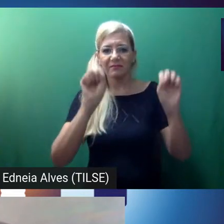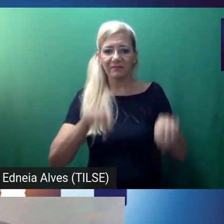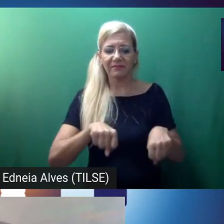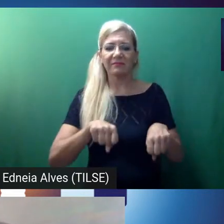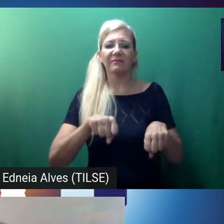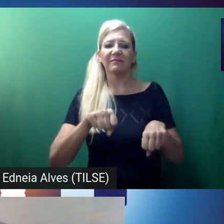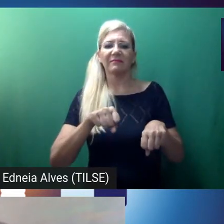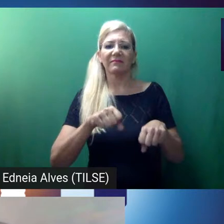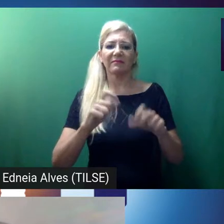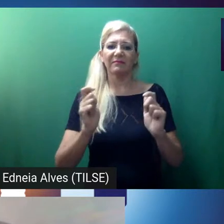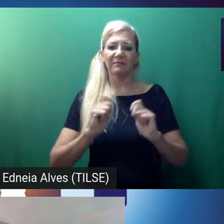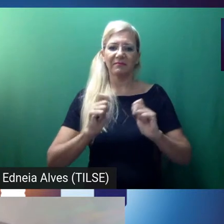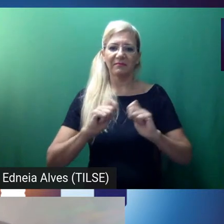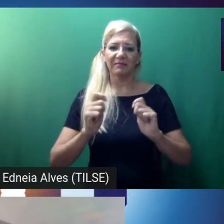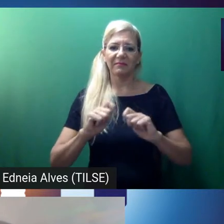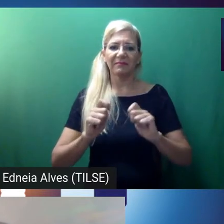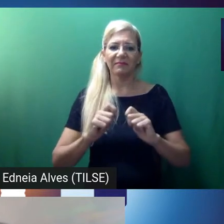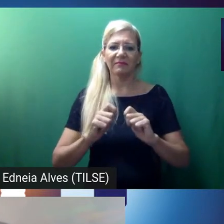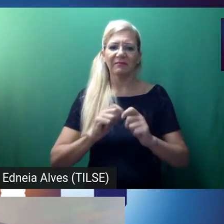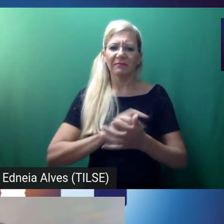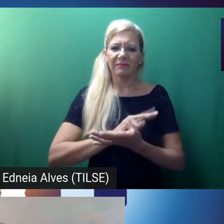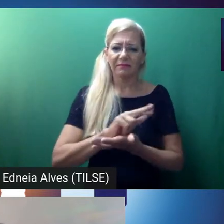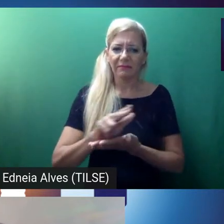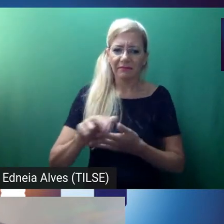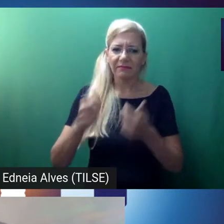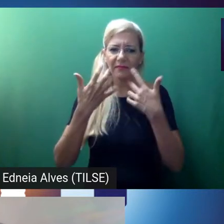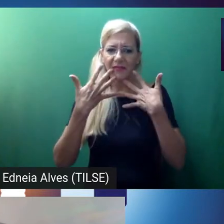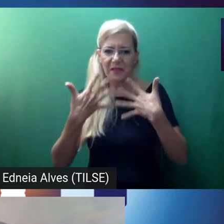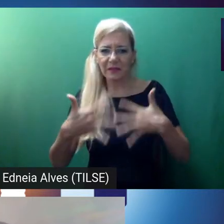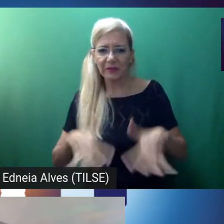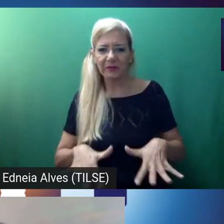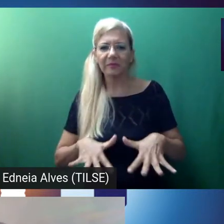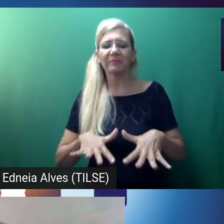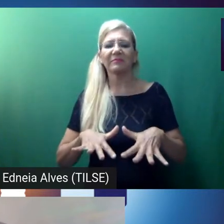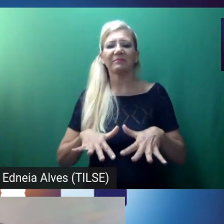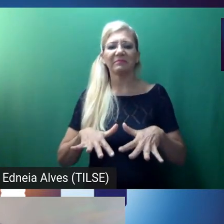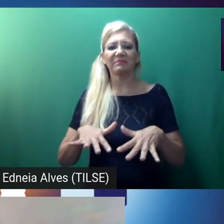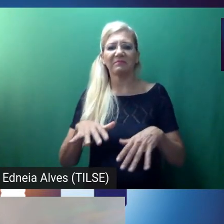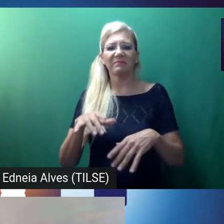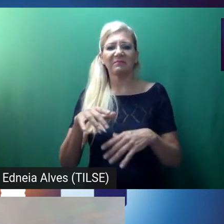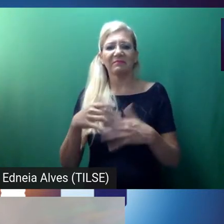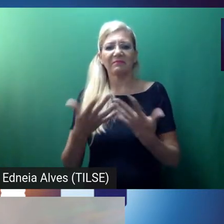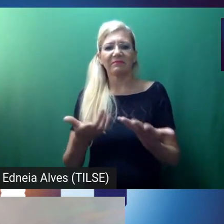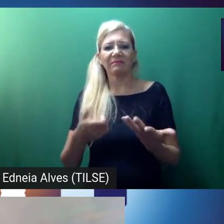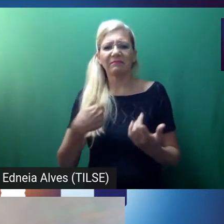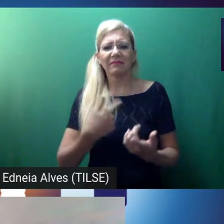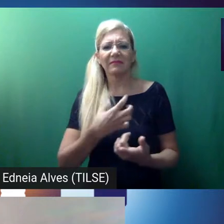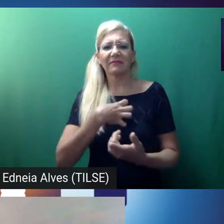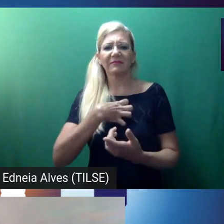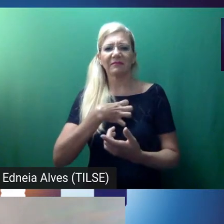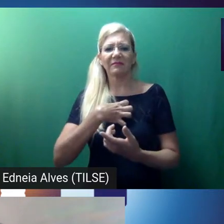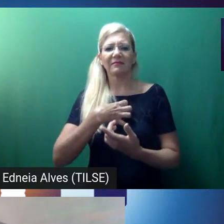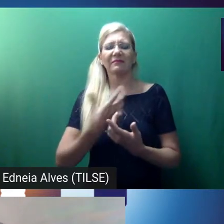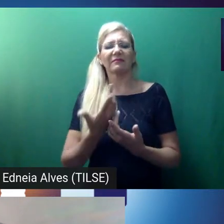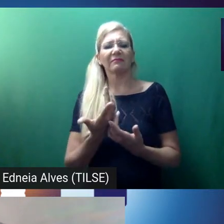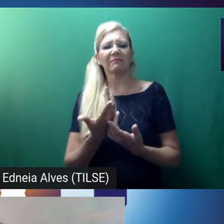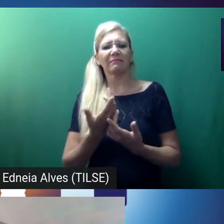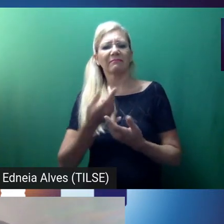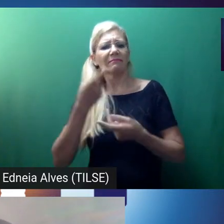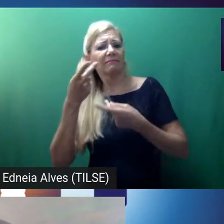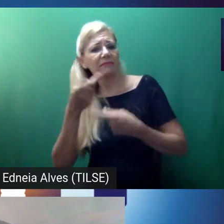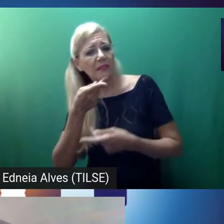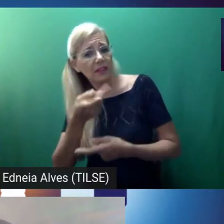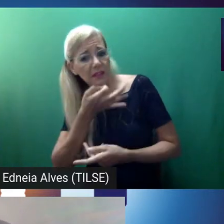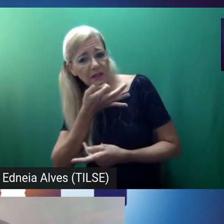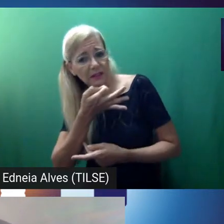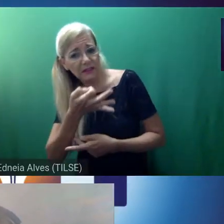really face because of its naturalized nature, right? We feel it's just a comment, it's just something that